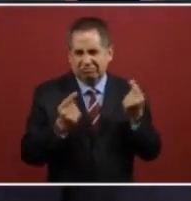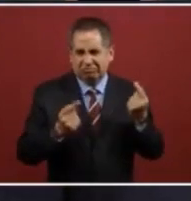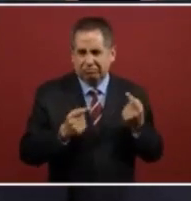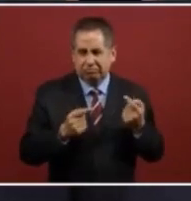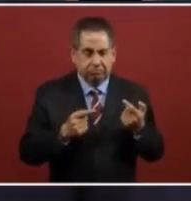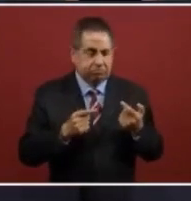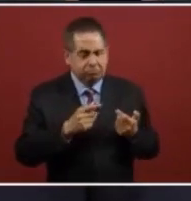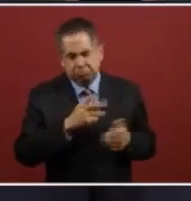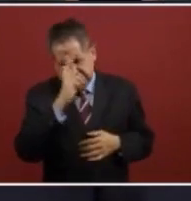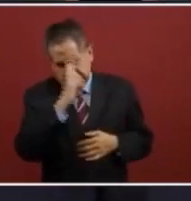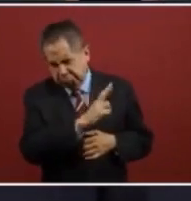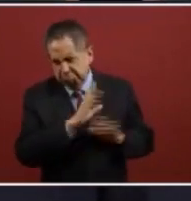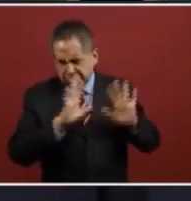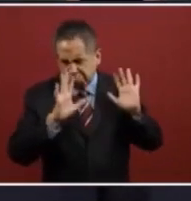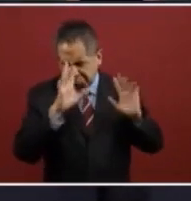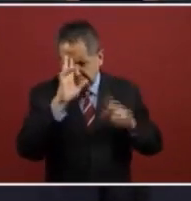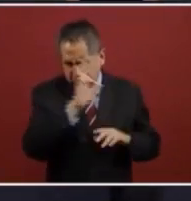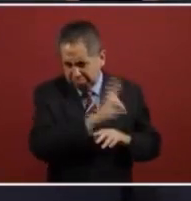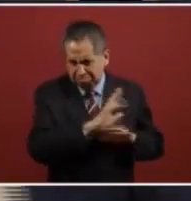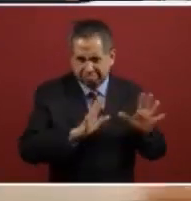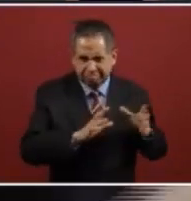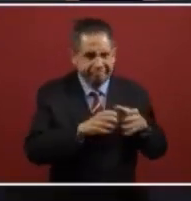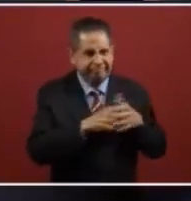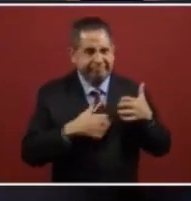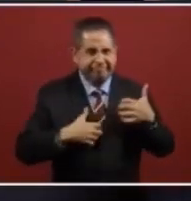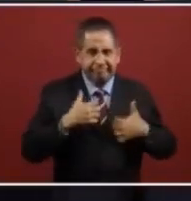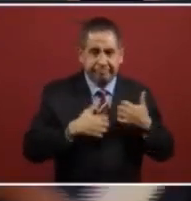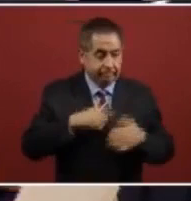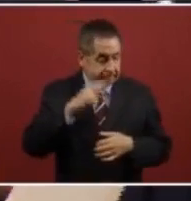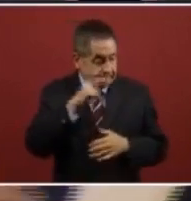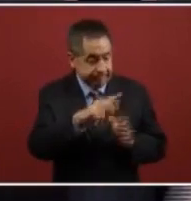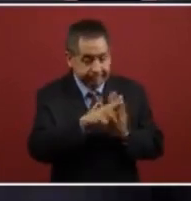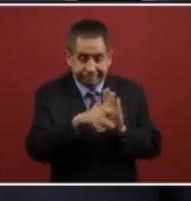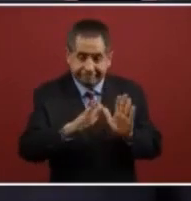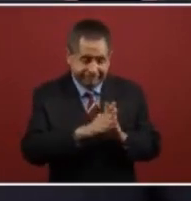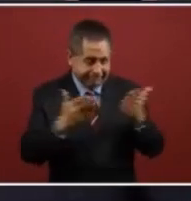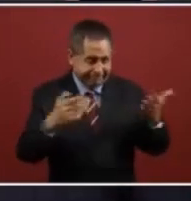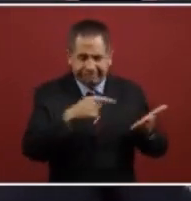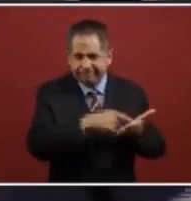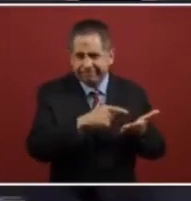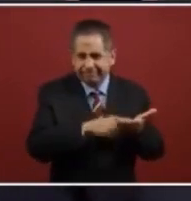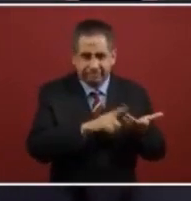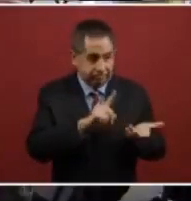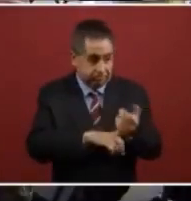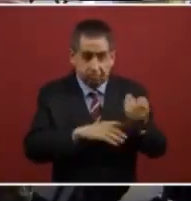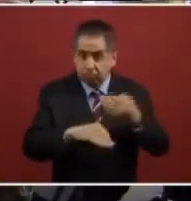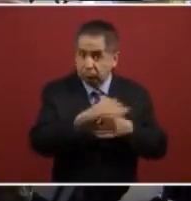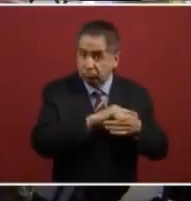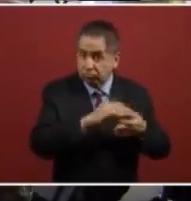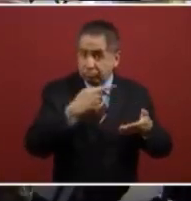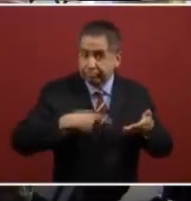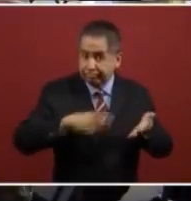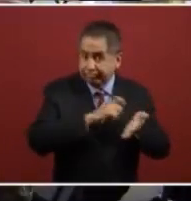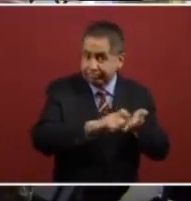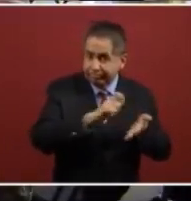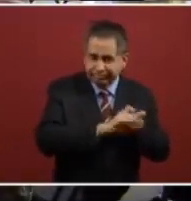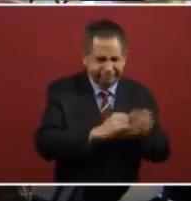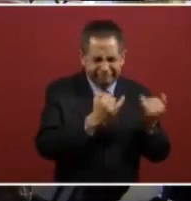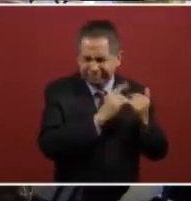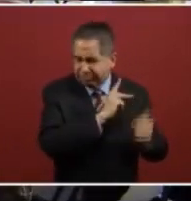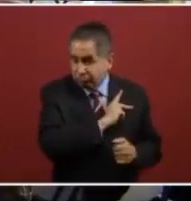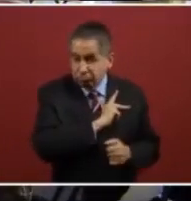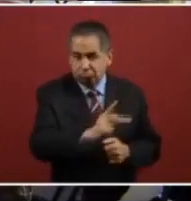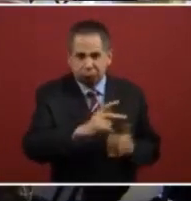nuestro respeto. which, by the way, Uno deserve ve all the en un respect. periódico, Eh, todos. everybody deserves our Parejo.